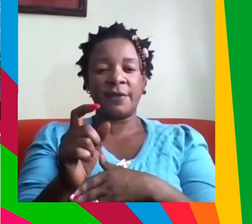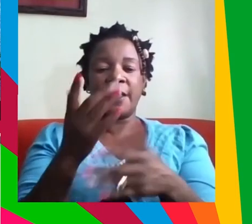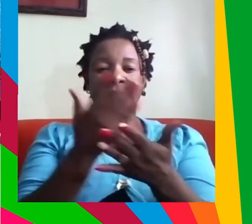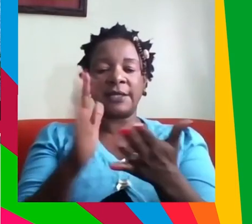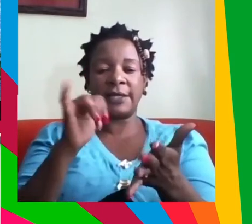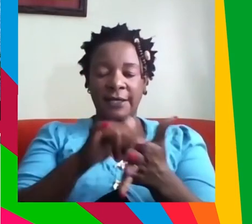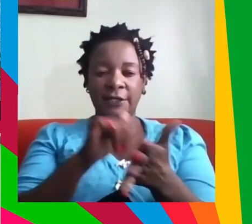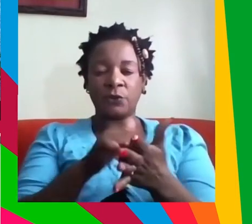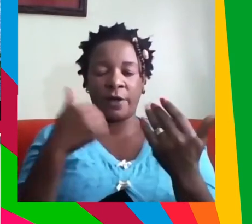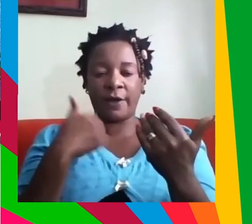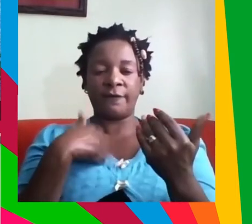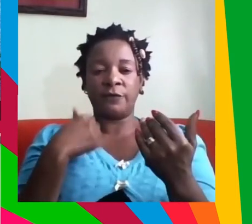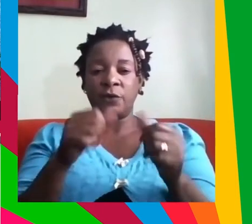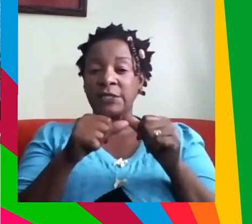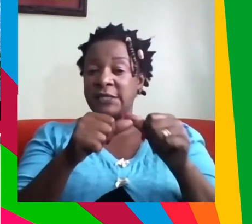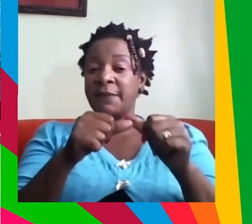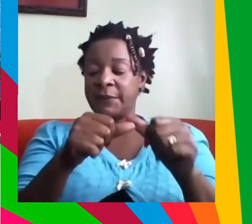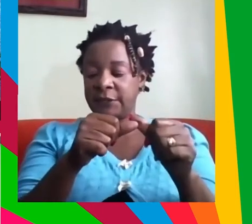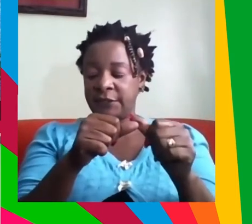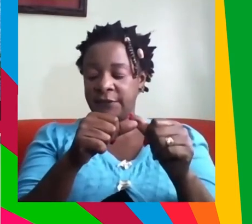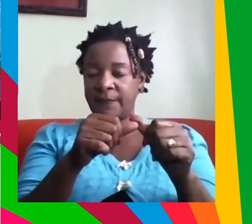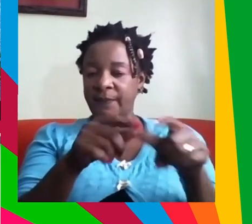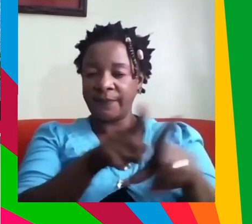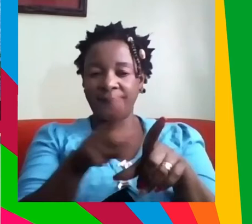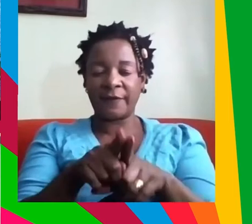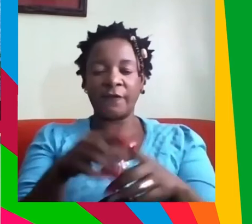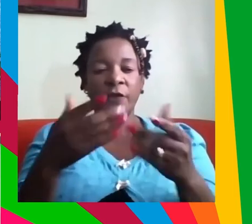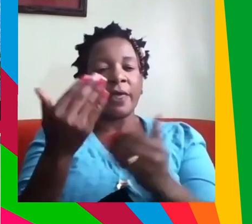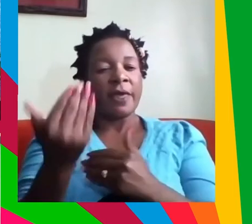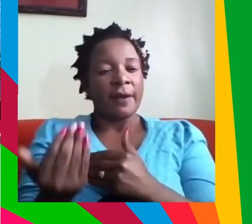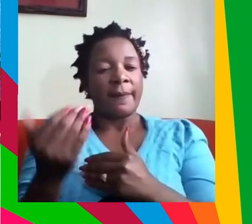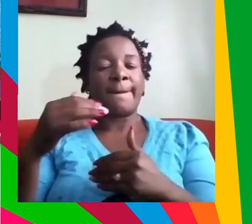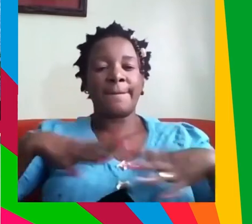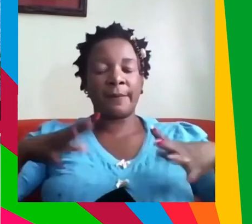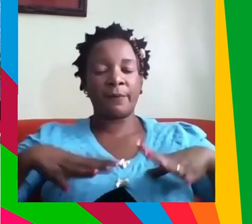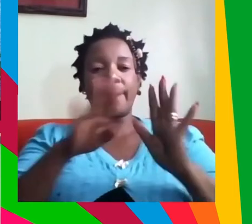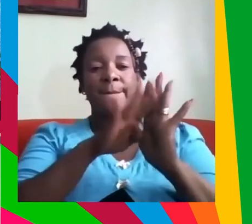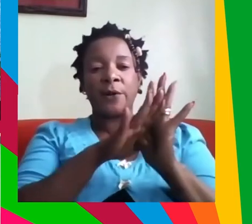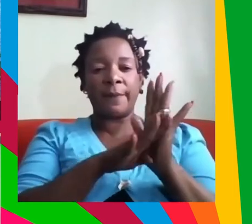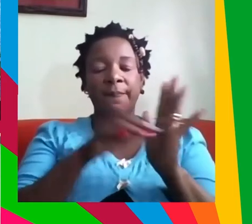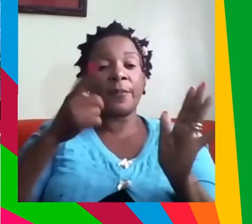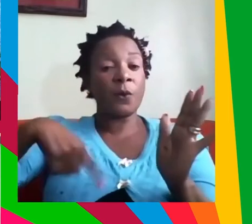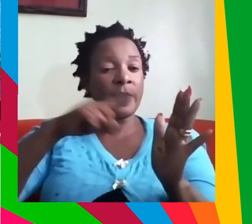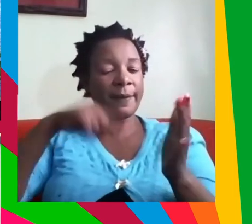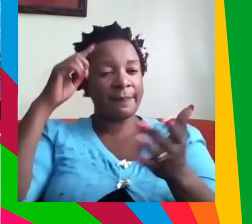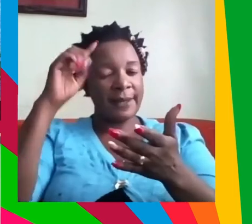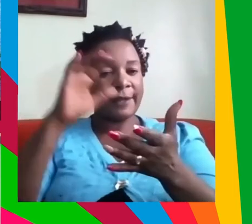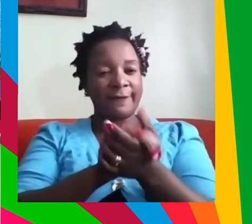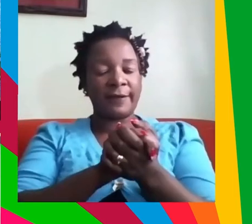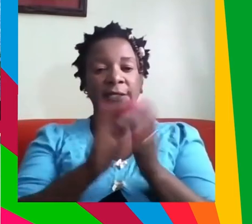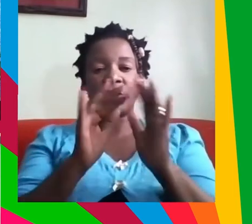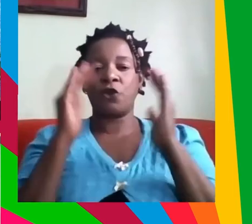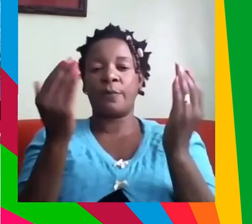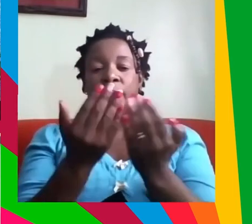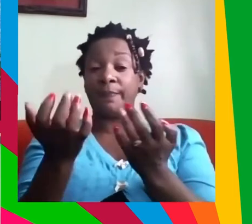is part of this sustainability vision is the Canon Young People Program. We believe that as a global imaging business, we